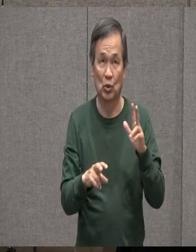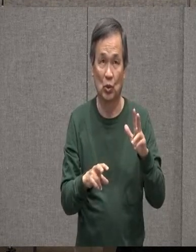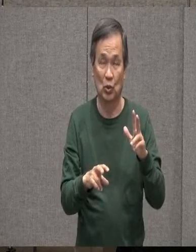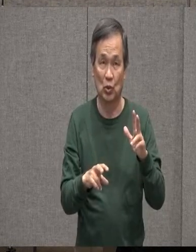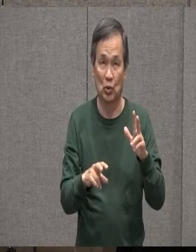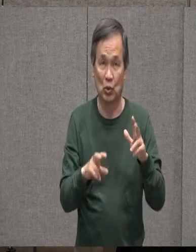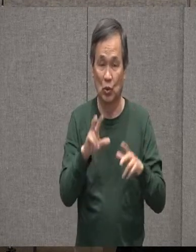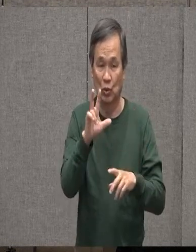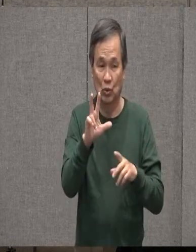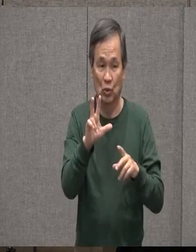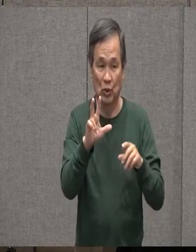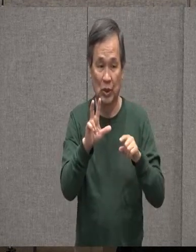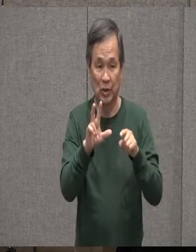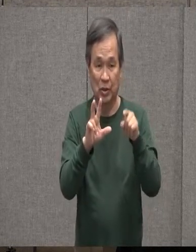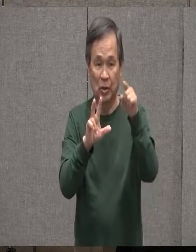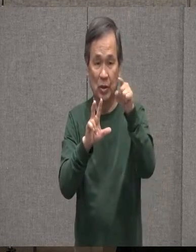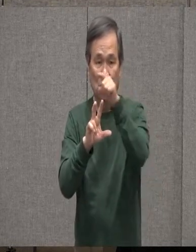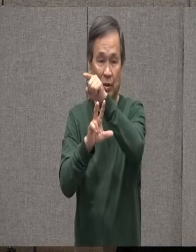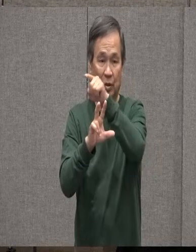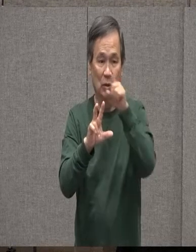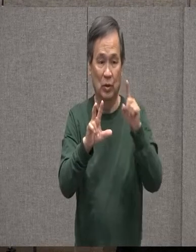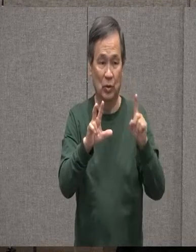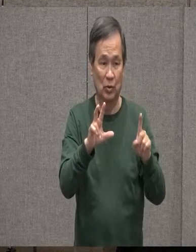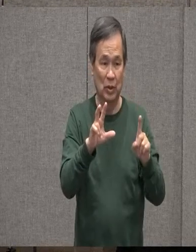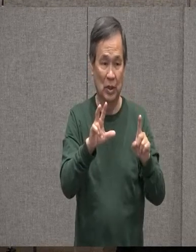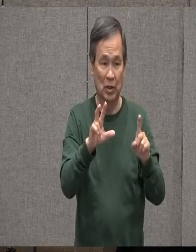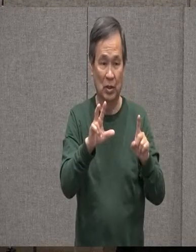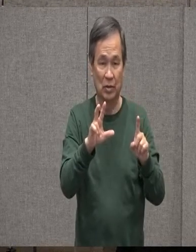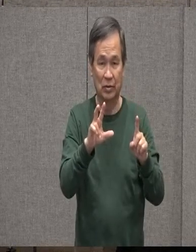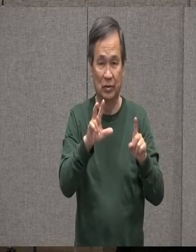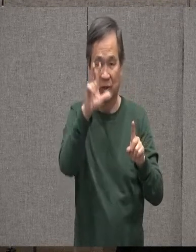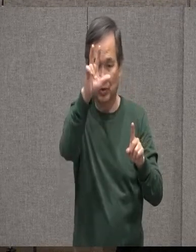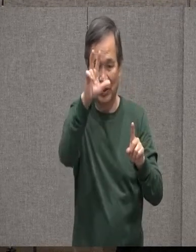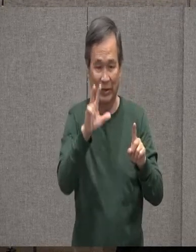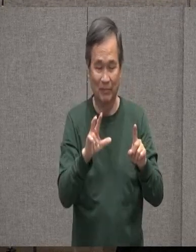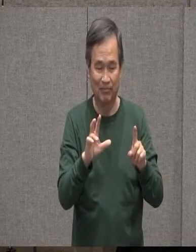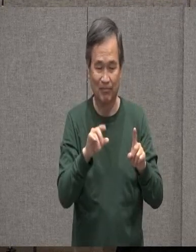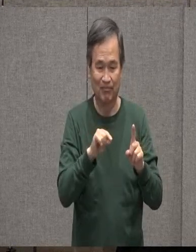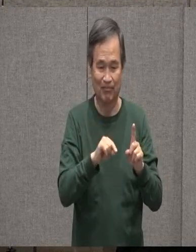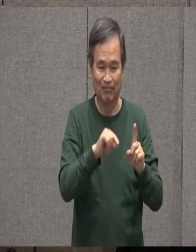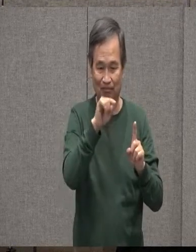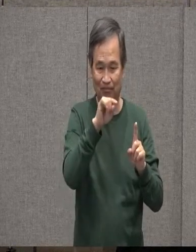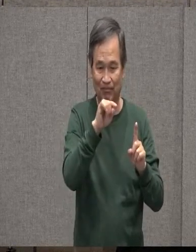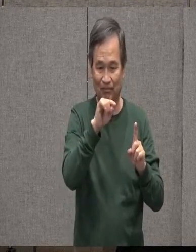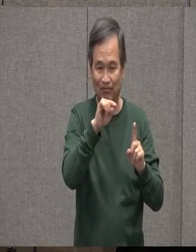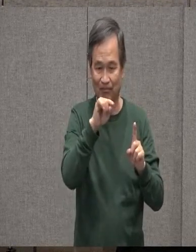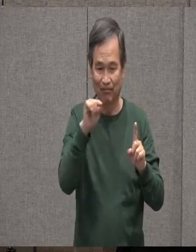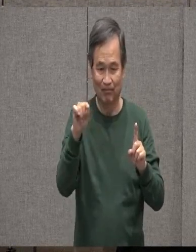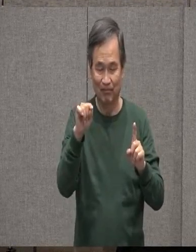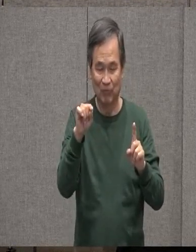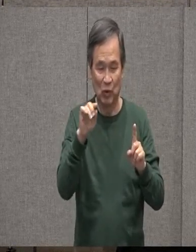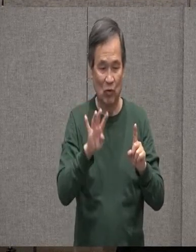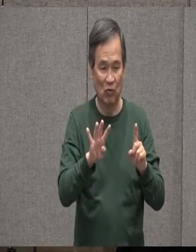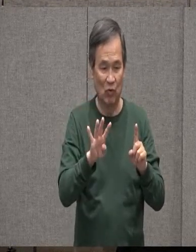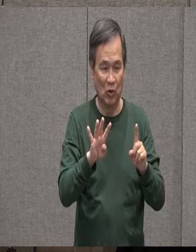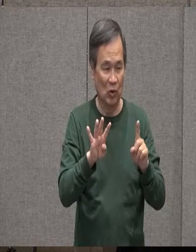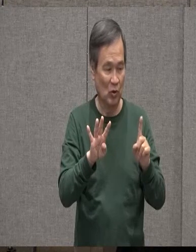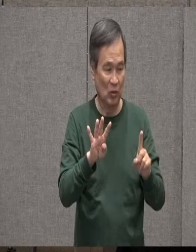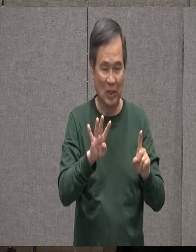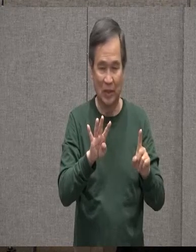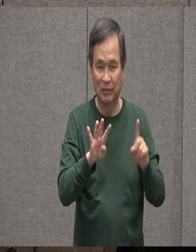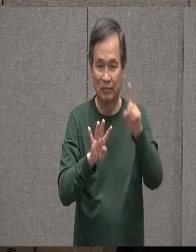I'm going to try a 4 there, and I'm going to try a 1 here. Now again, I have this row completed and this